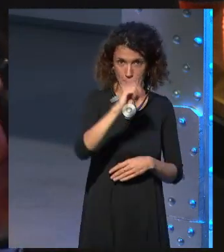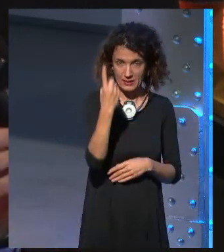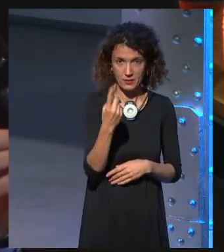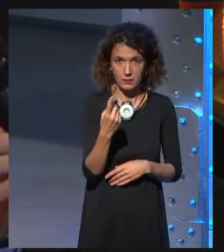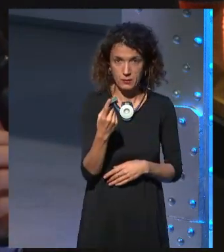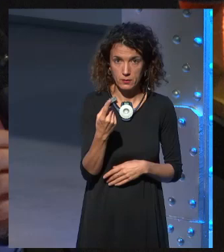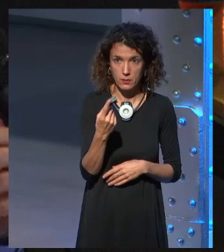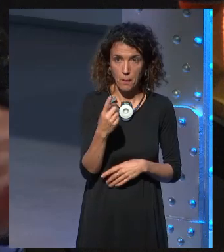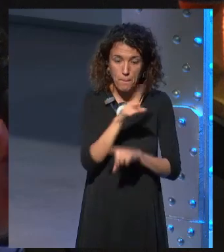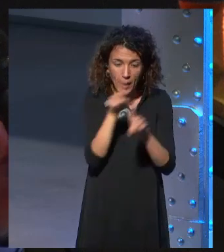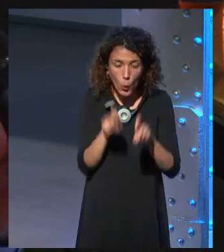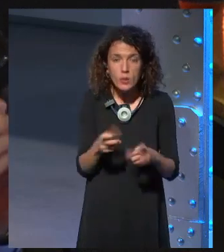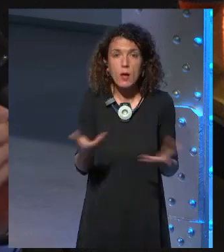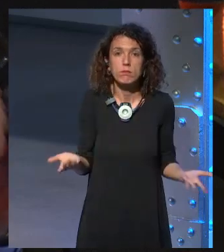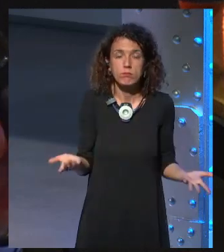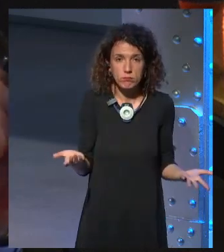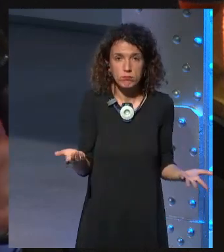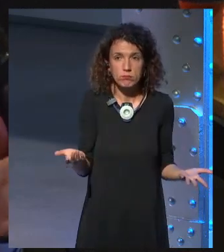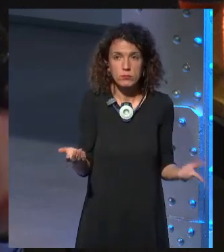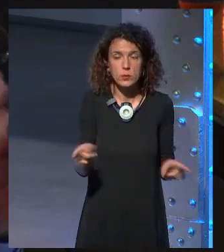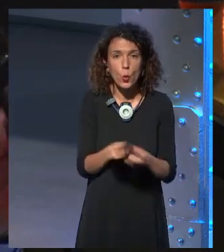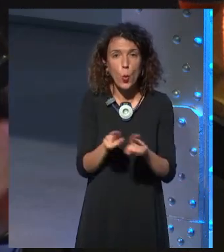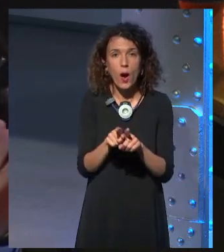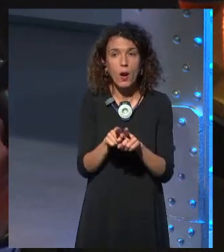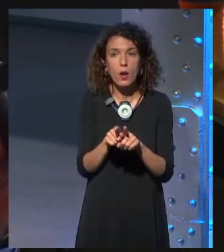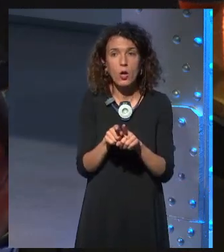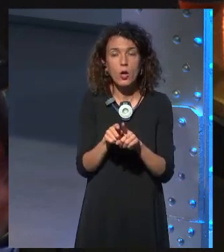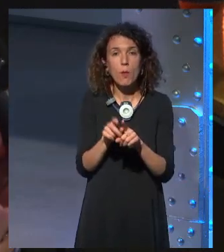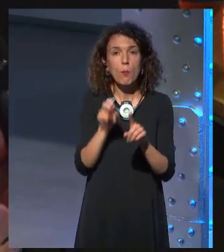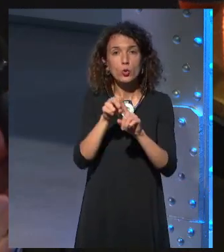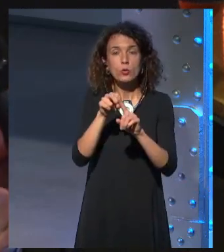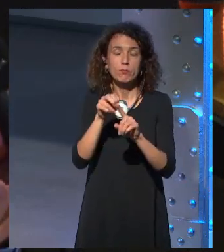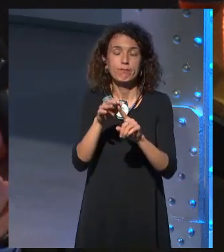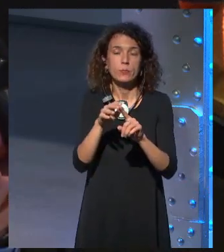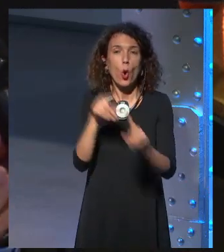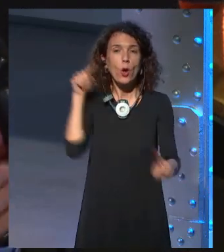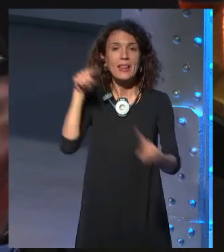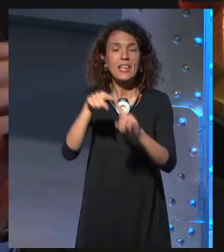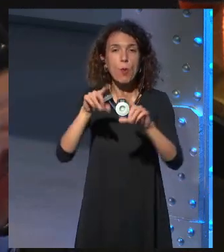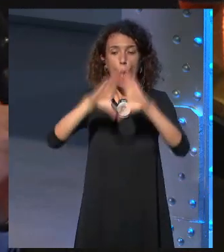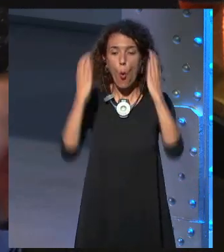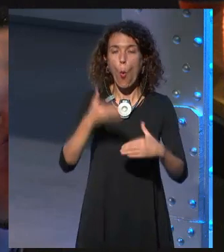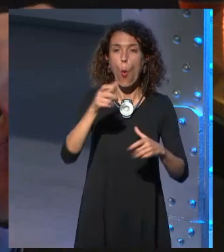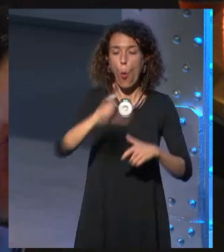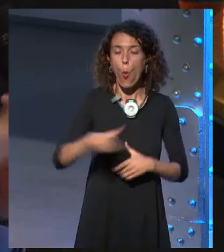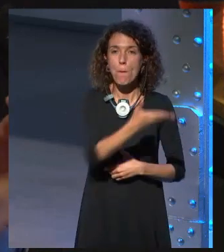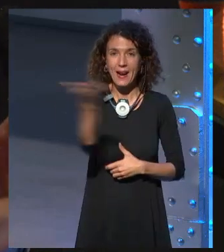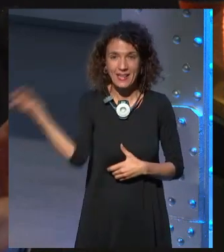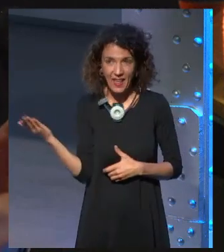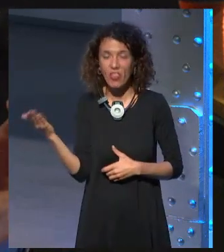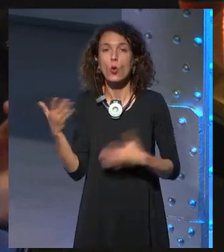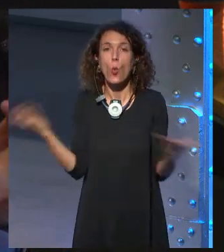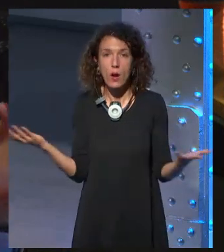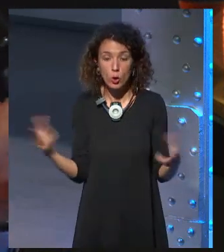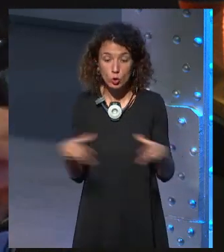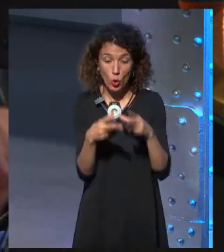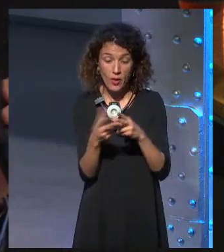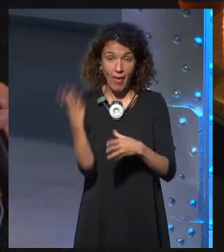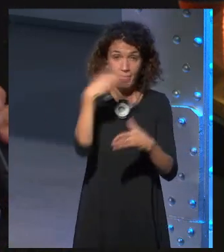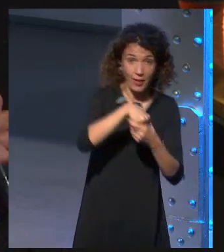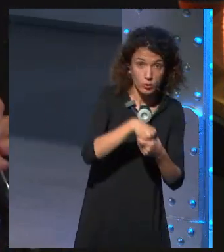how to teach people or how to learn, the key question is what's the vision and the mission